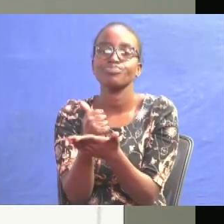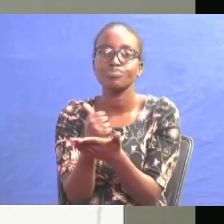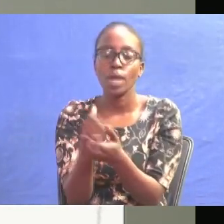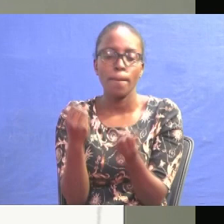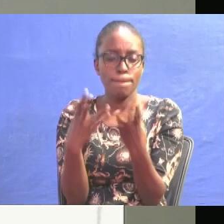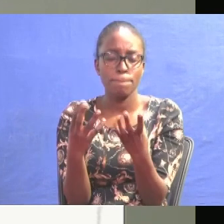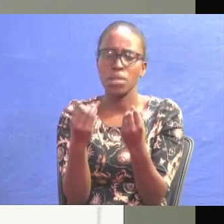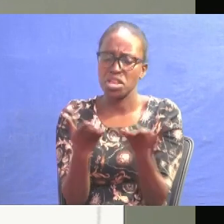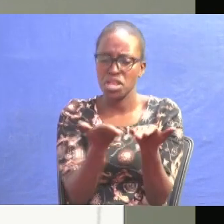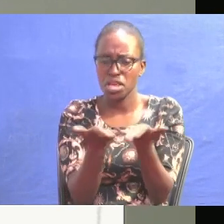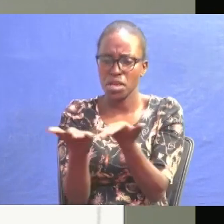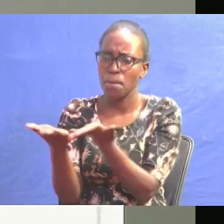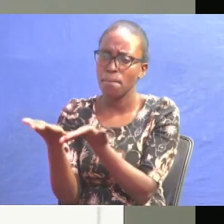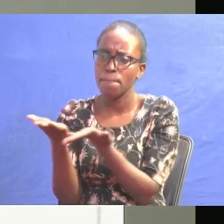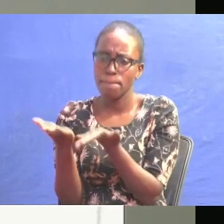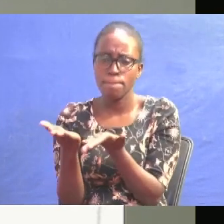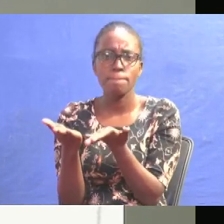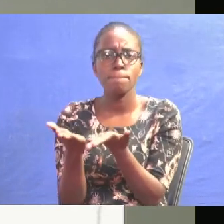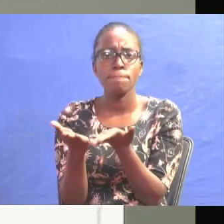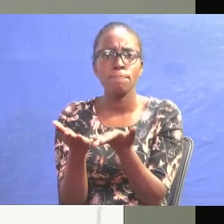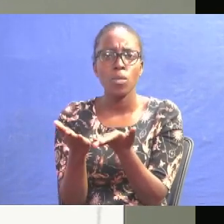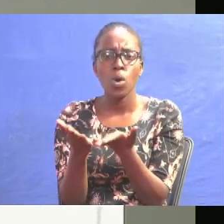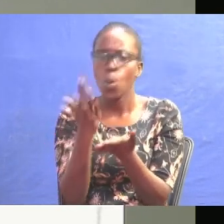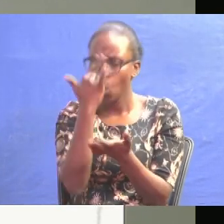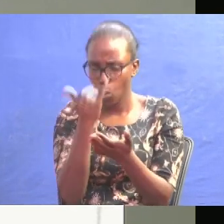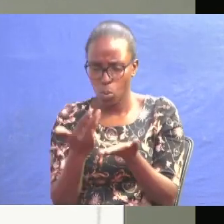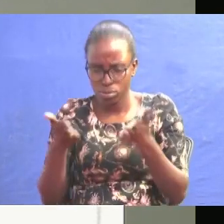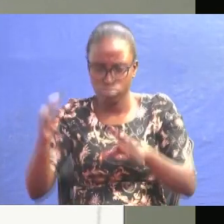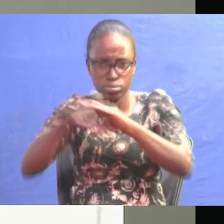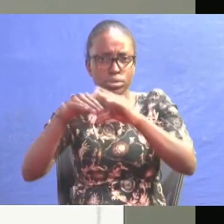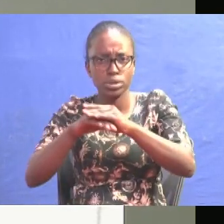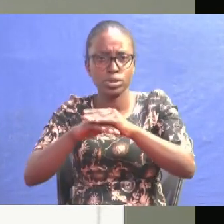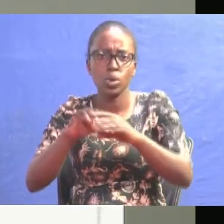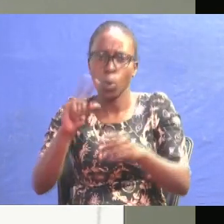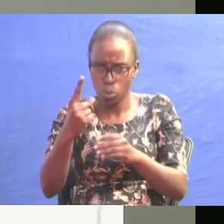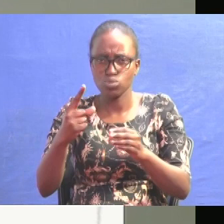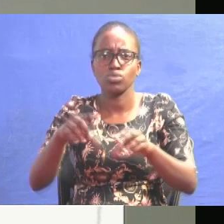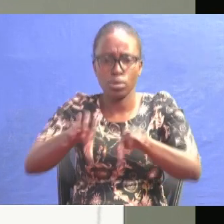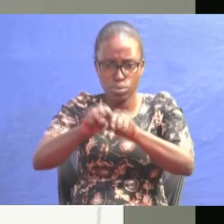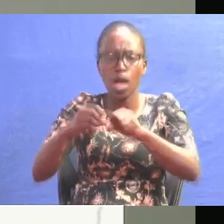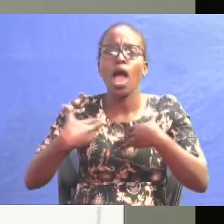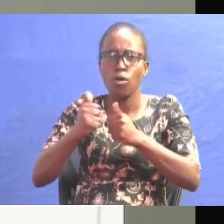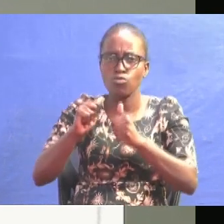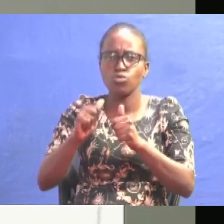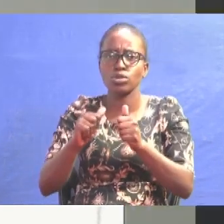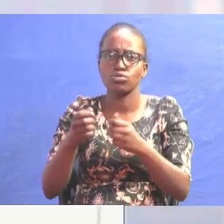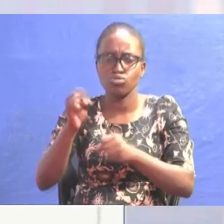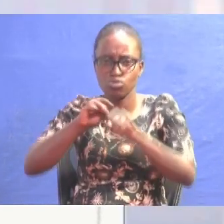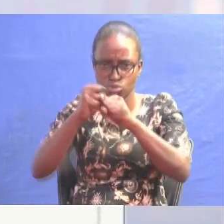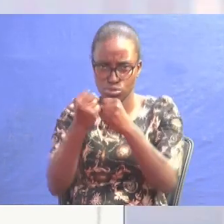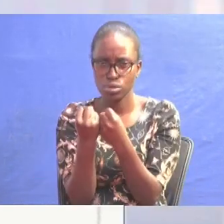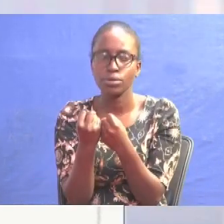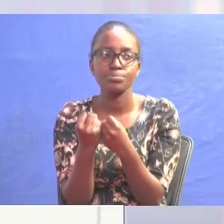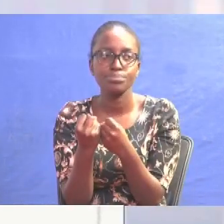majority. But why are we not engaging them in the table when it comes to a time of resource sharing? All right.